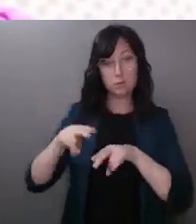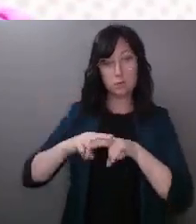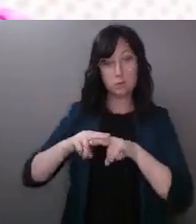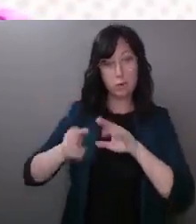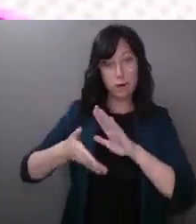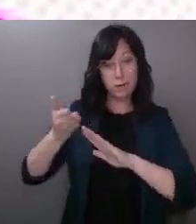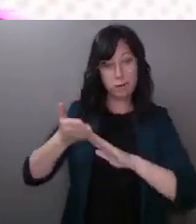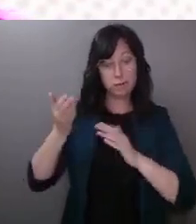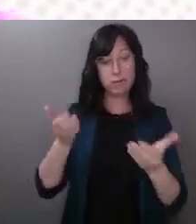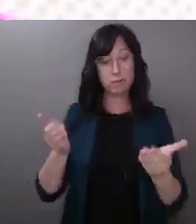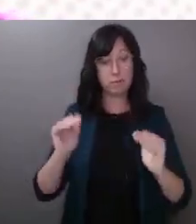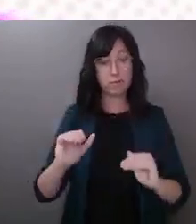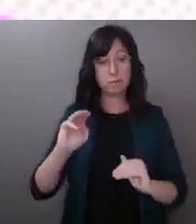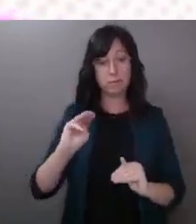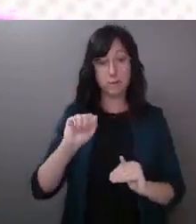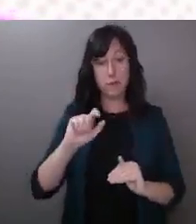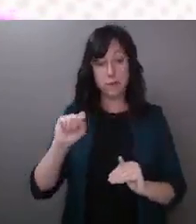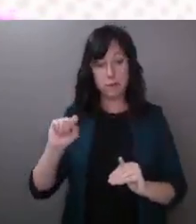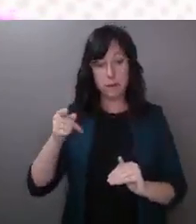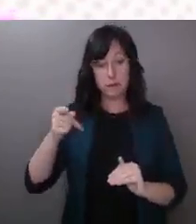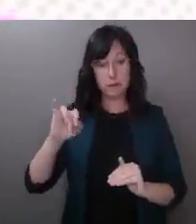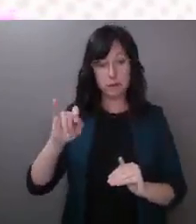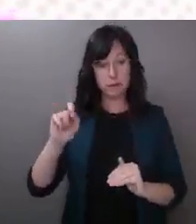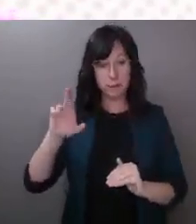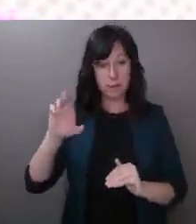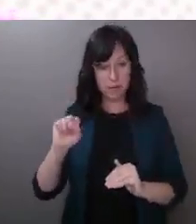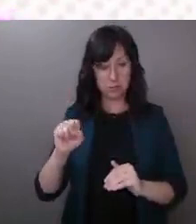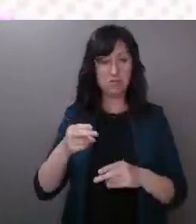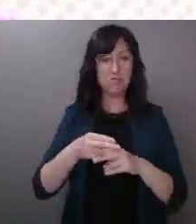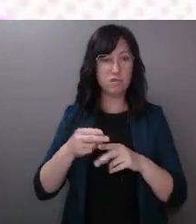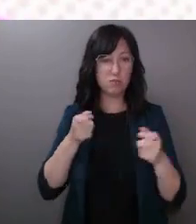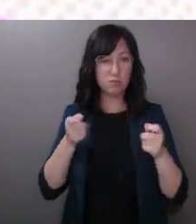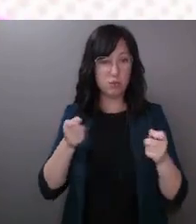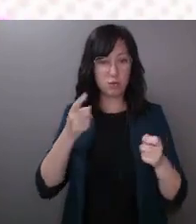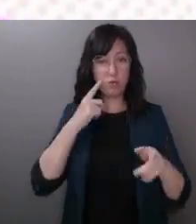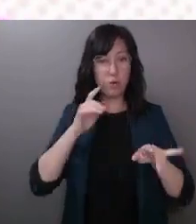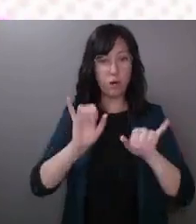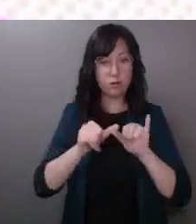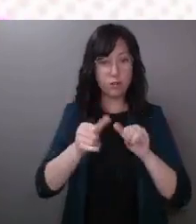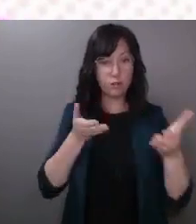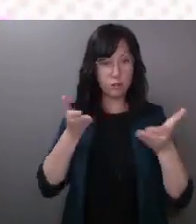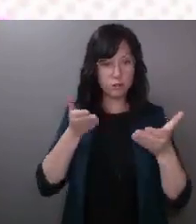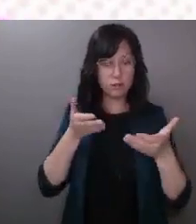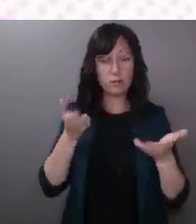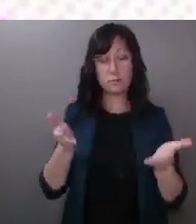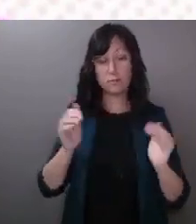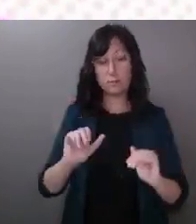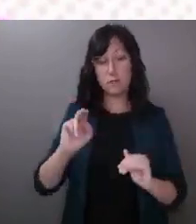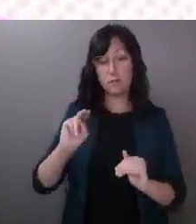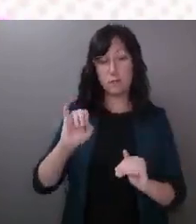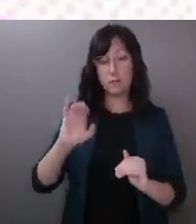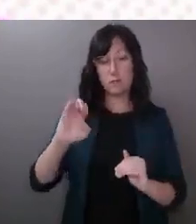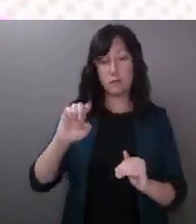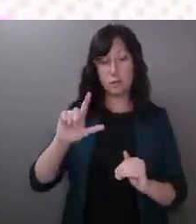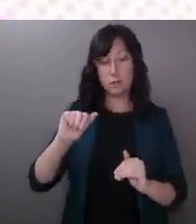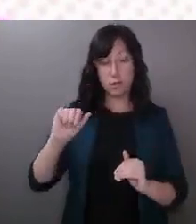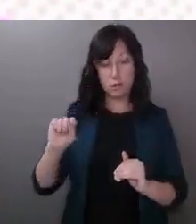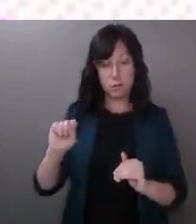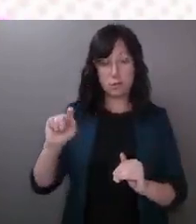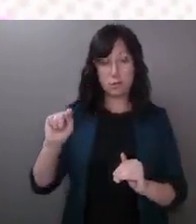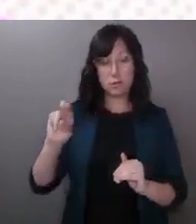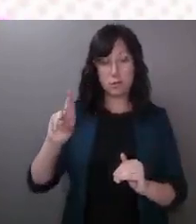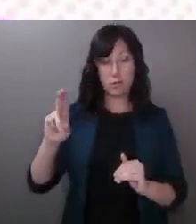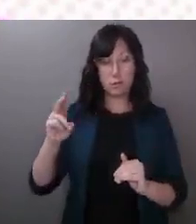Matt Peters, Acting Director of Engineering Services, Nicholas Truchon, Chief Executive